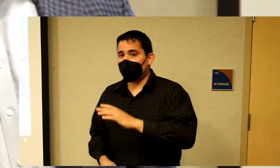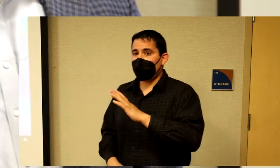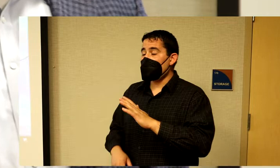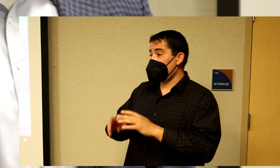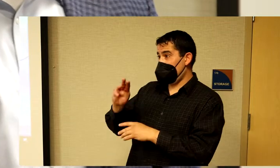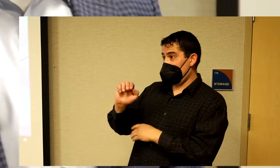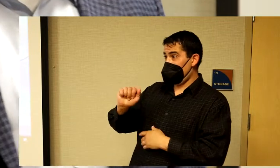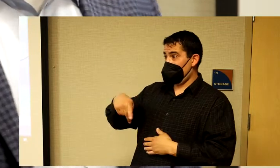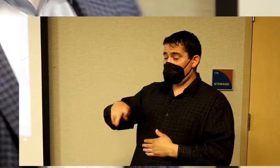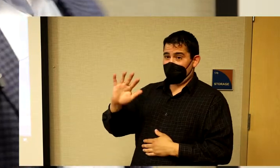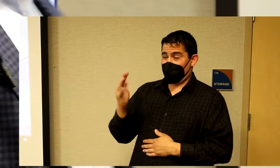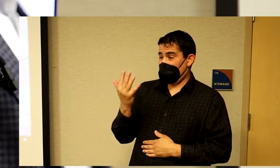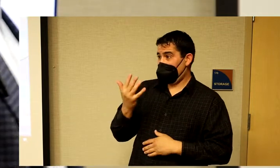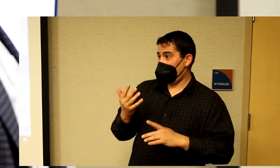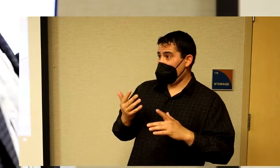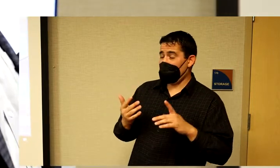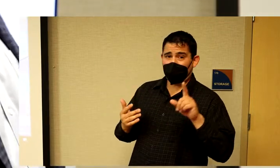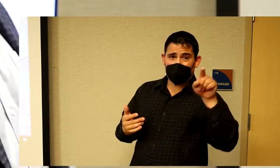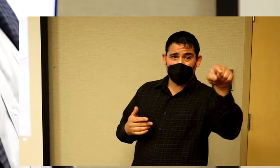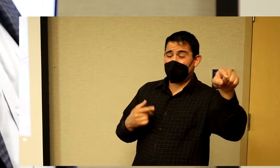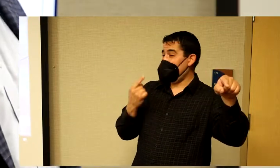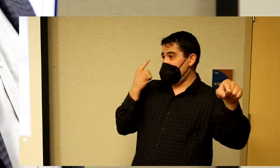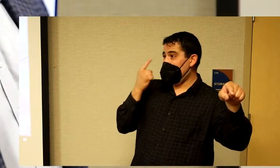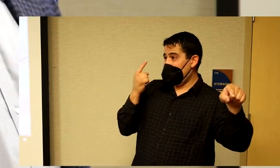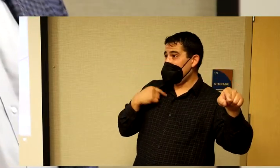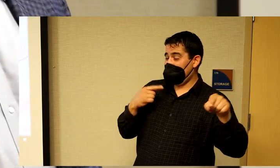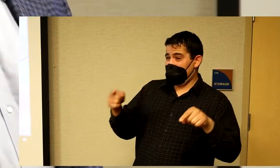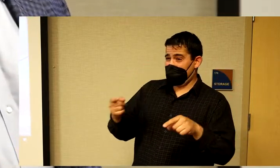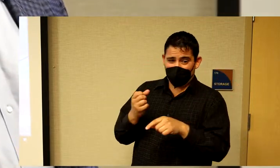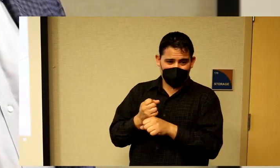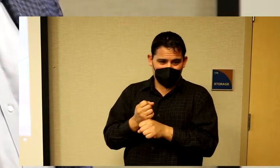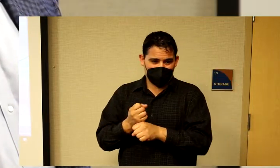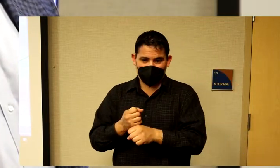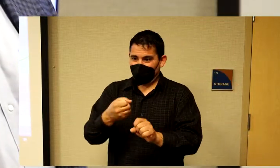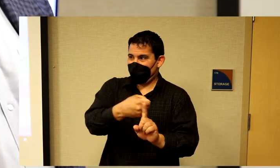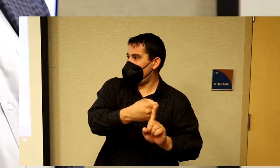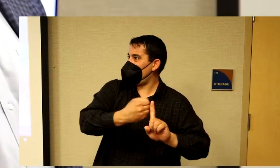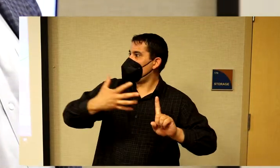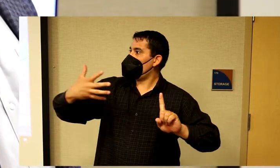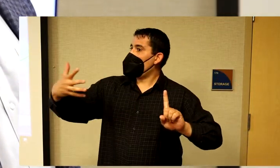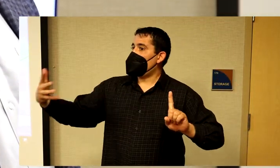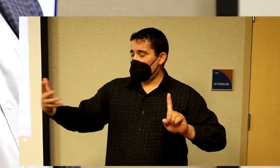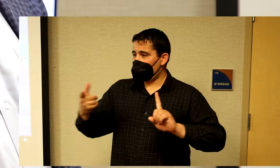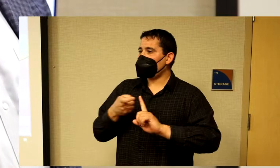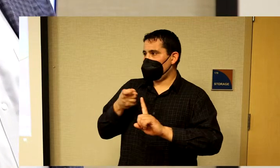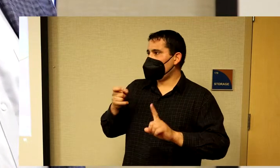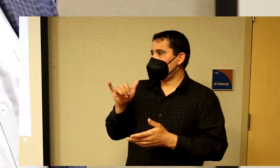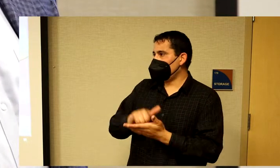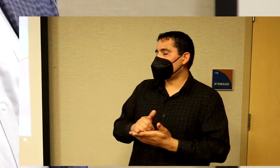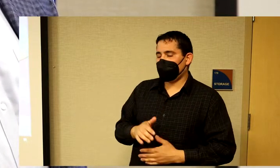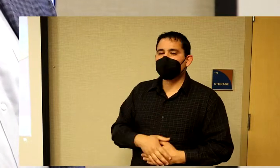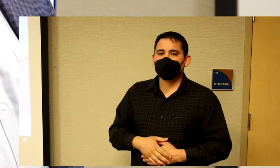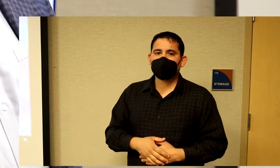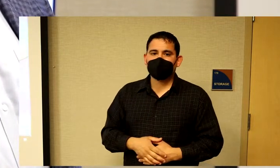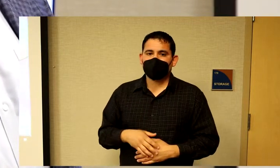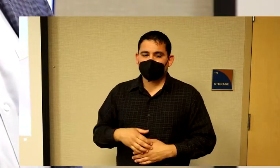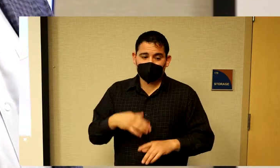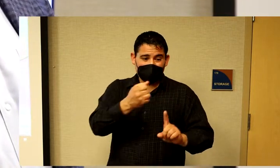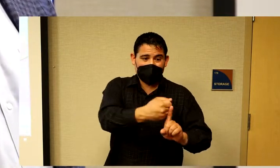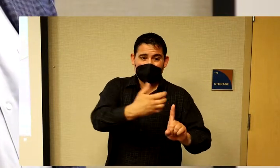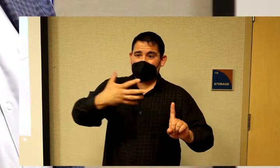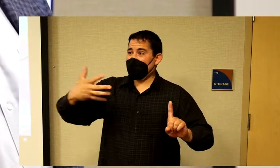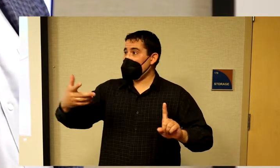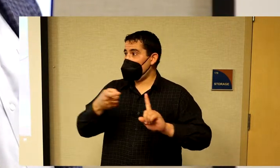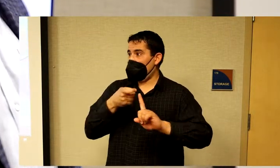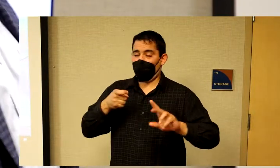Okay. Teed off what he just Okay. recommended, that we started with Angel's map and said, Okay. what if we moved a little bit around it? Okay,